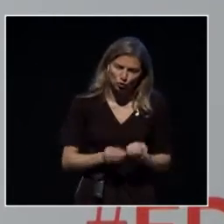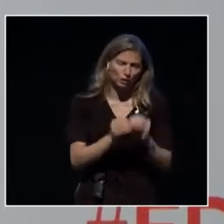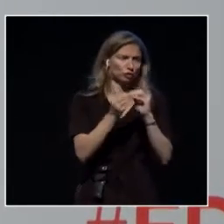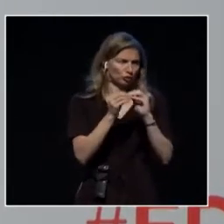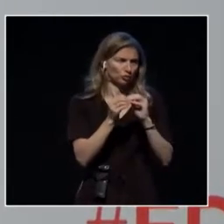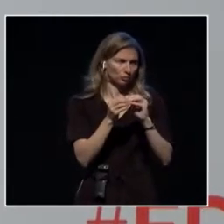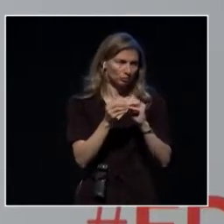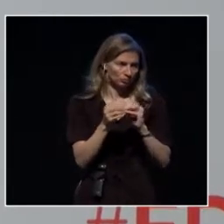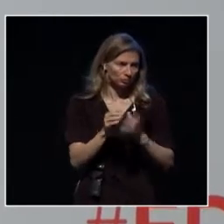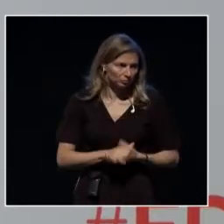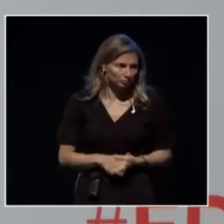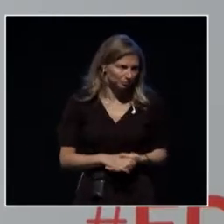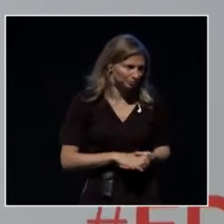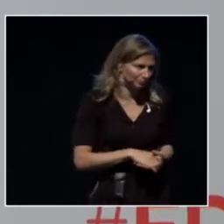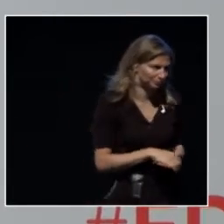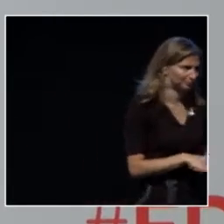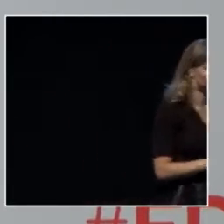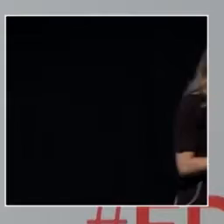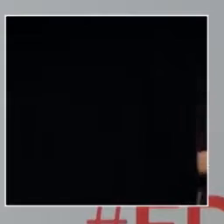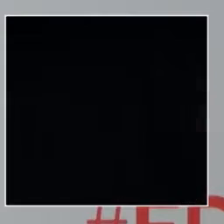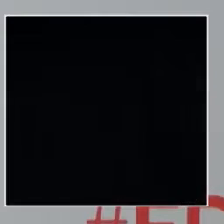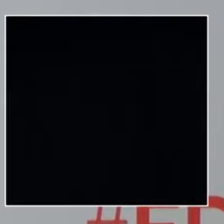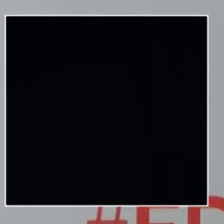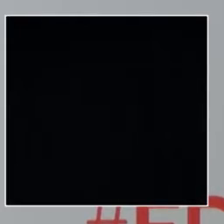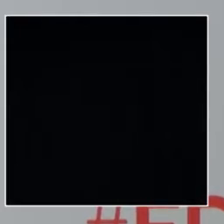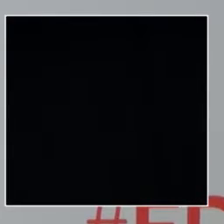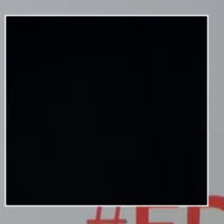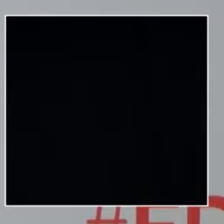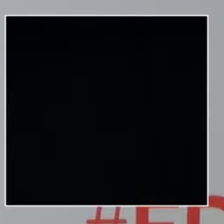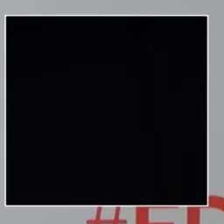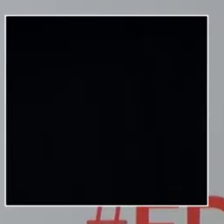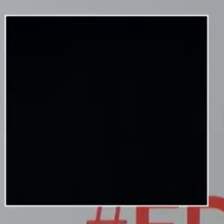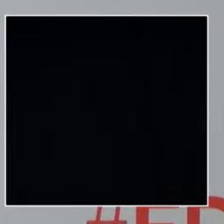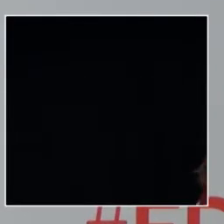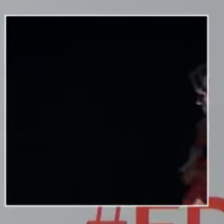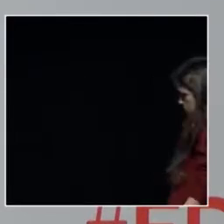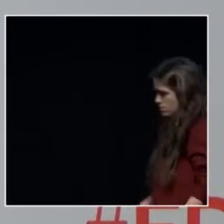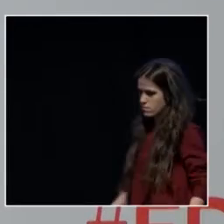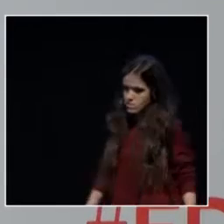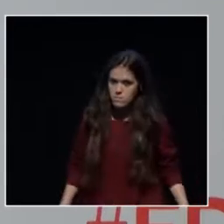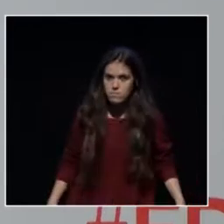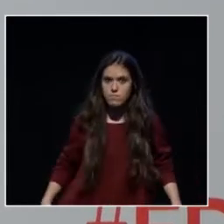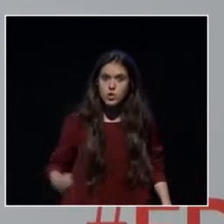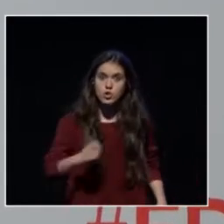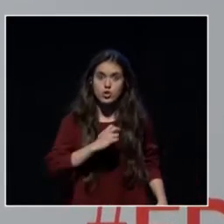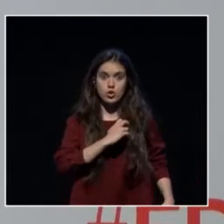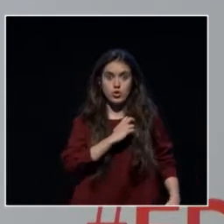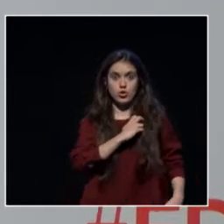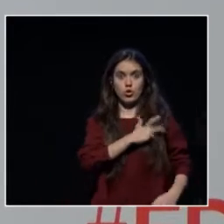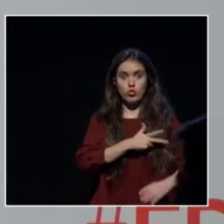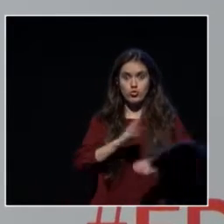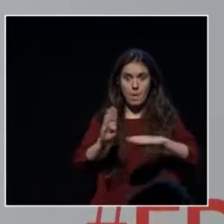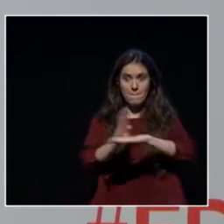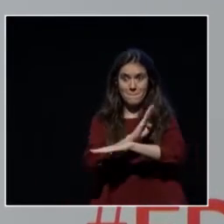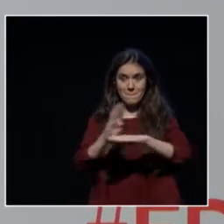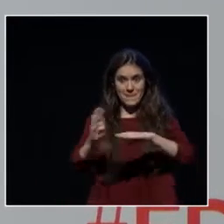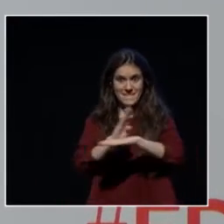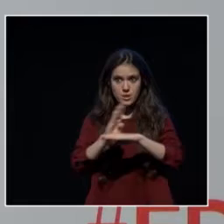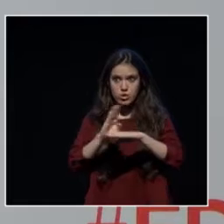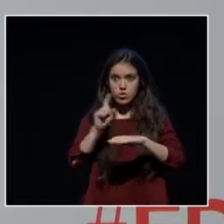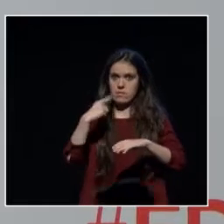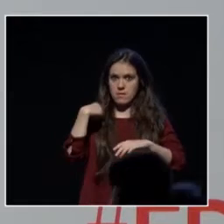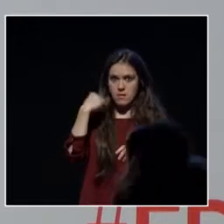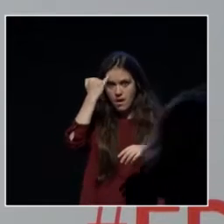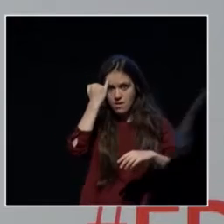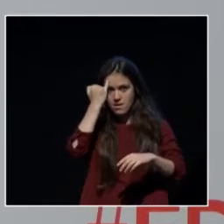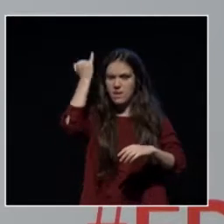fund and invite them to come up with business ideas. And in the beginning, they say, whoa, we don't have business ideas. I said, what a